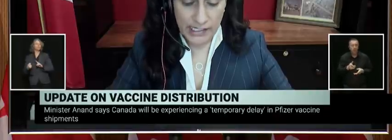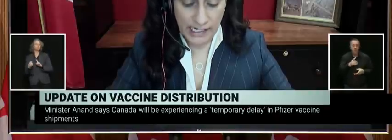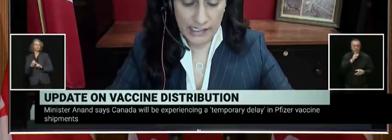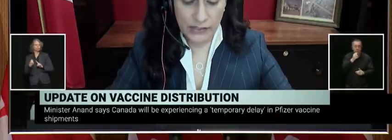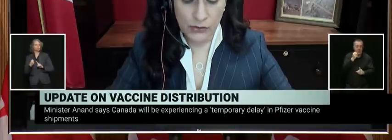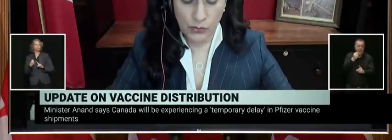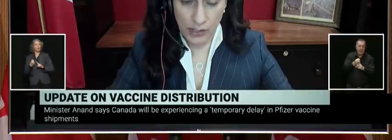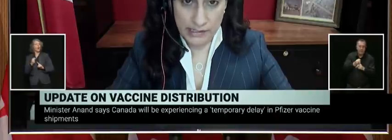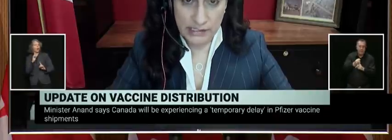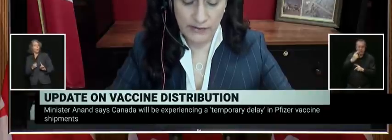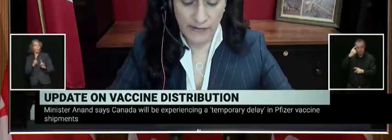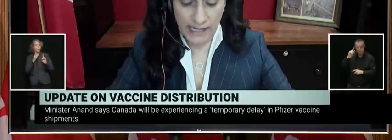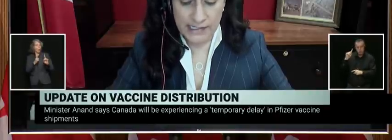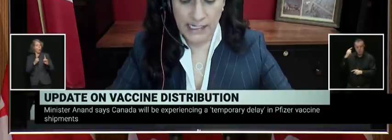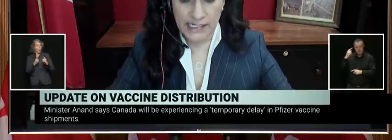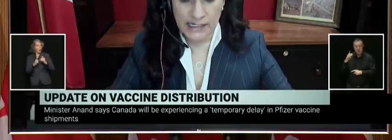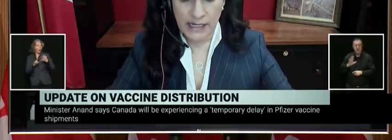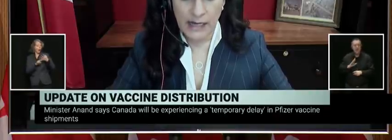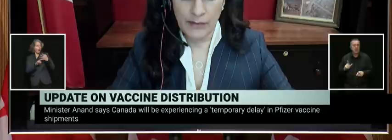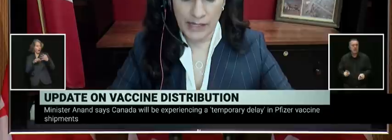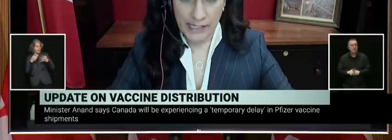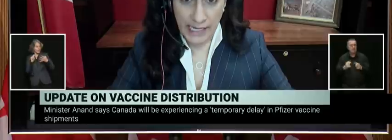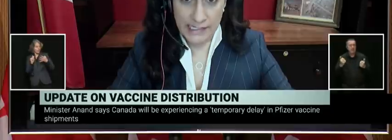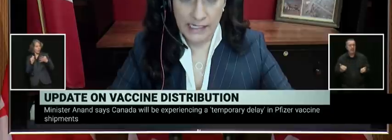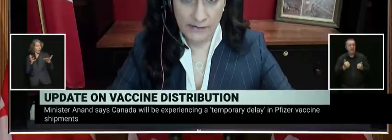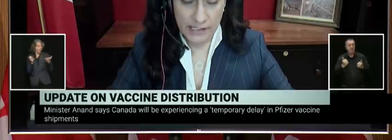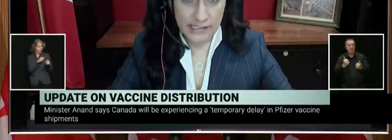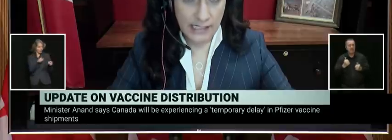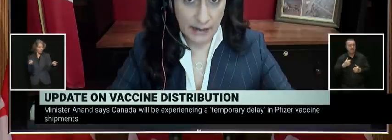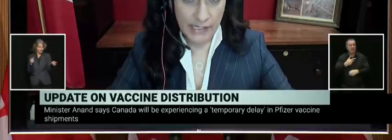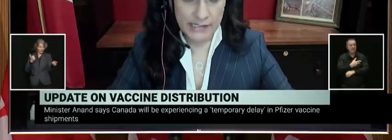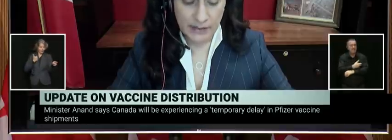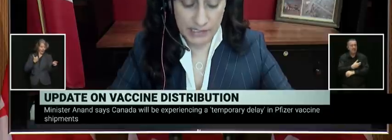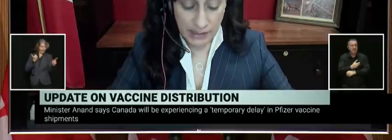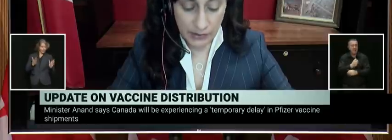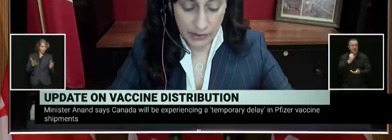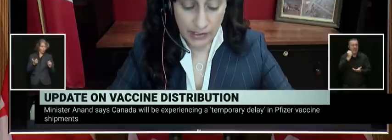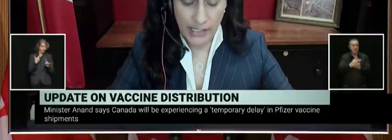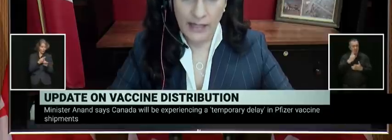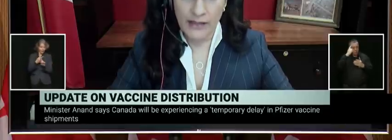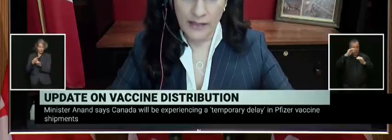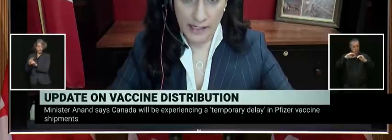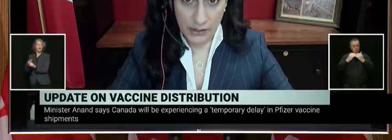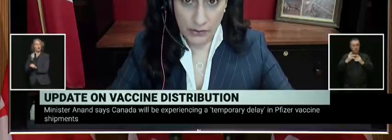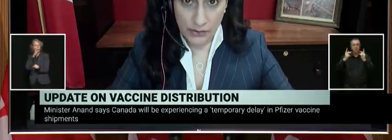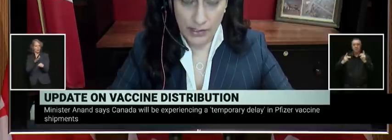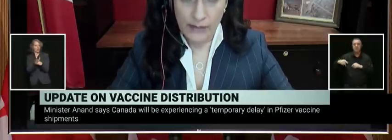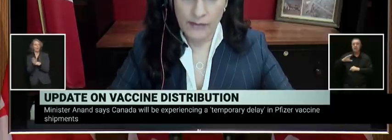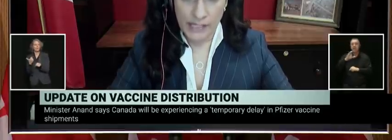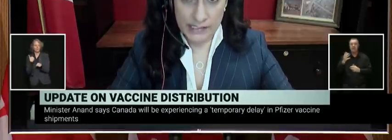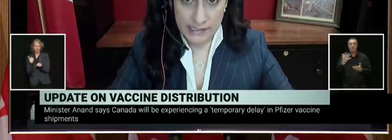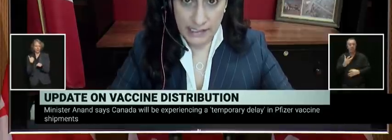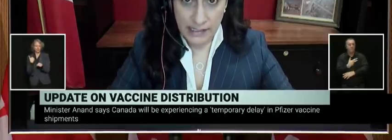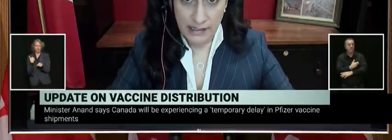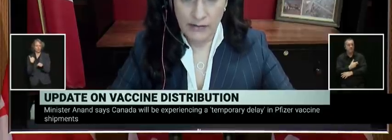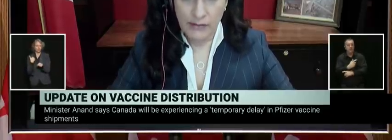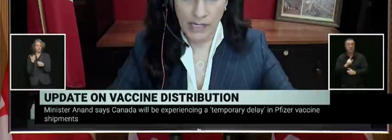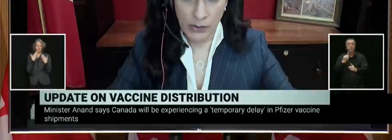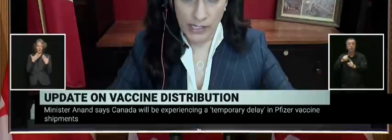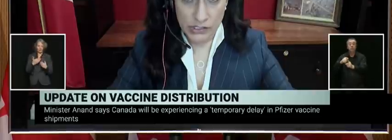every Canadian who wants to be vaccinated by the end of this coming September. Thank you.